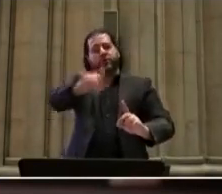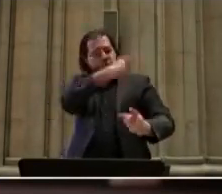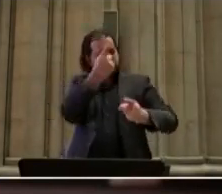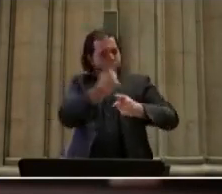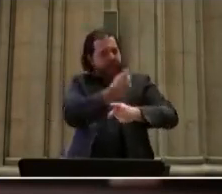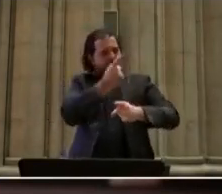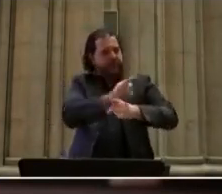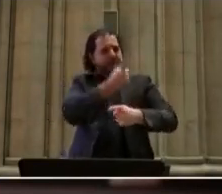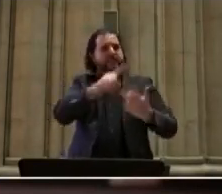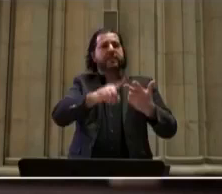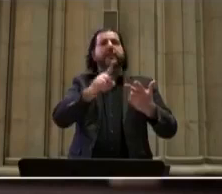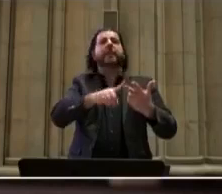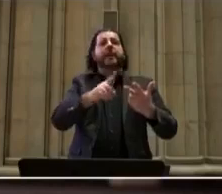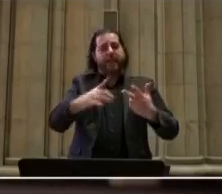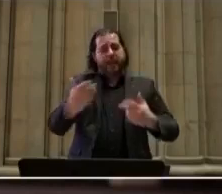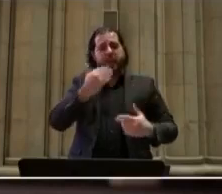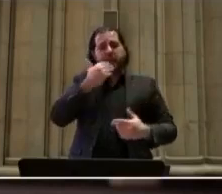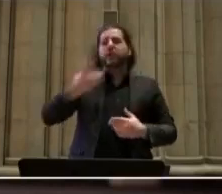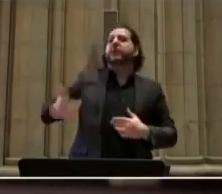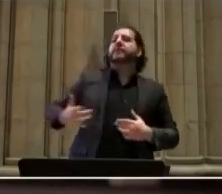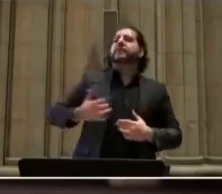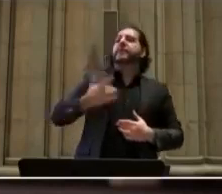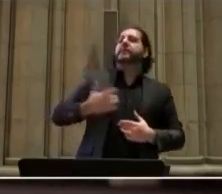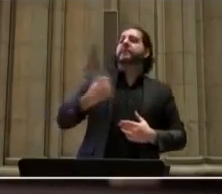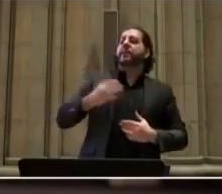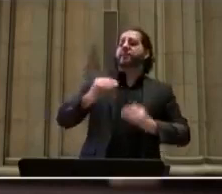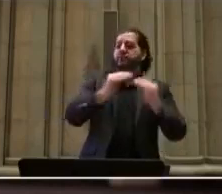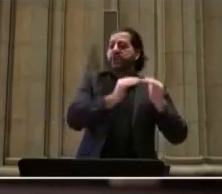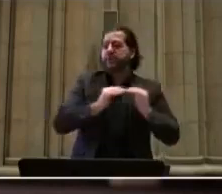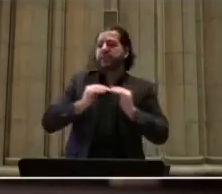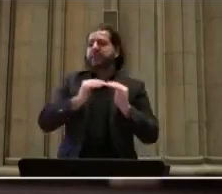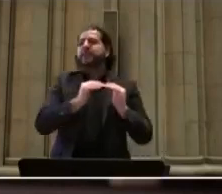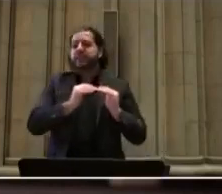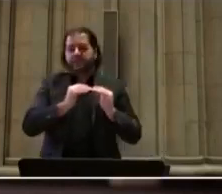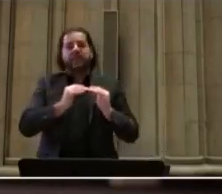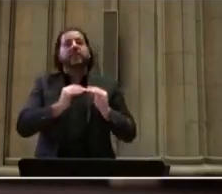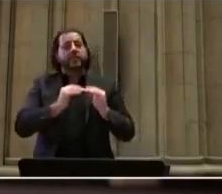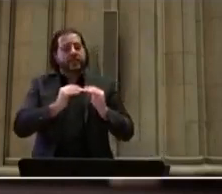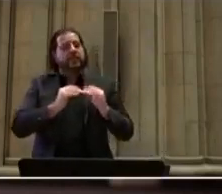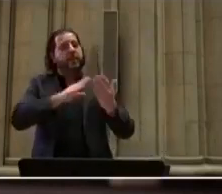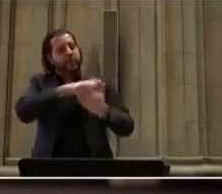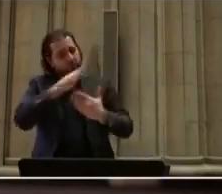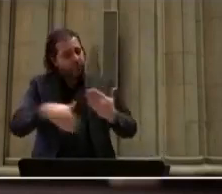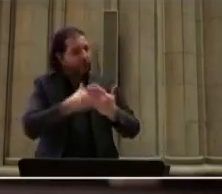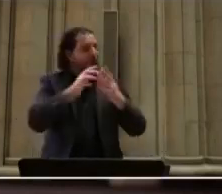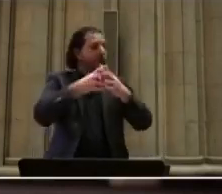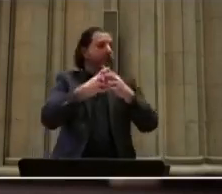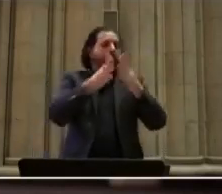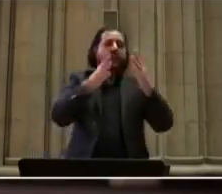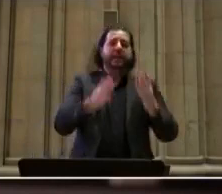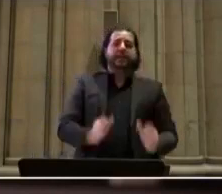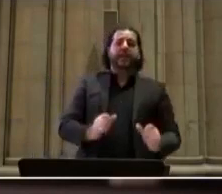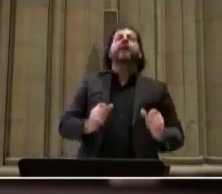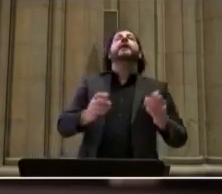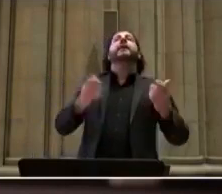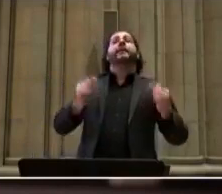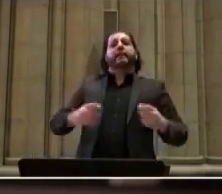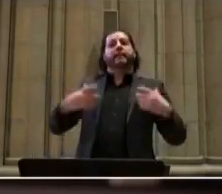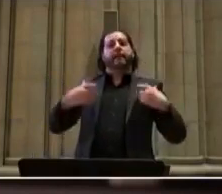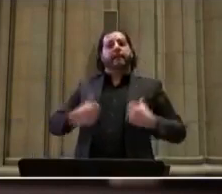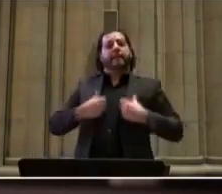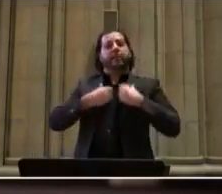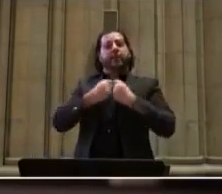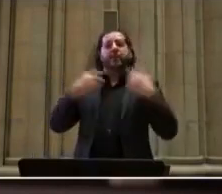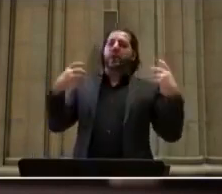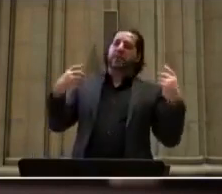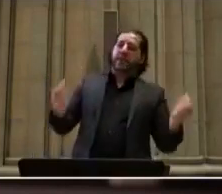righteousness, and a keen sense for justice, so that all Americans can have confidence